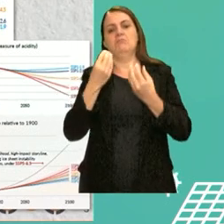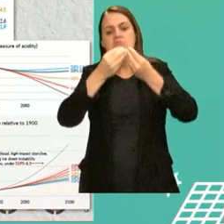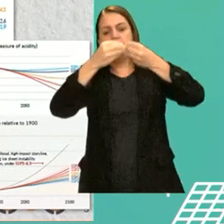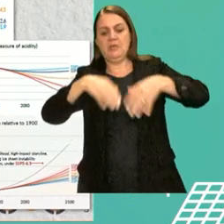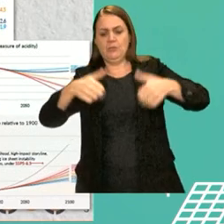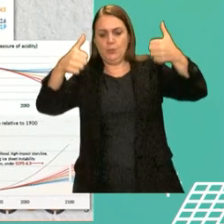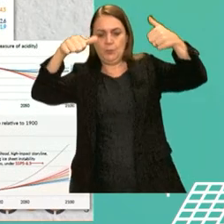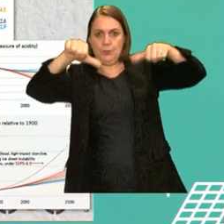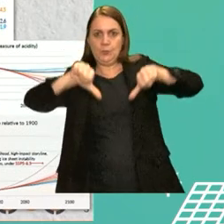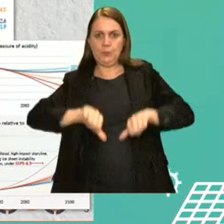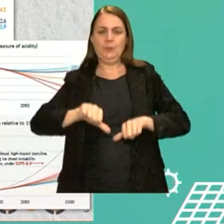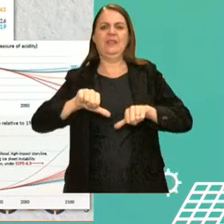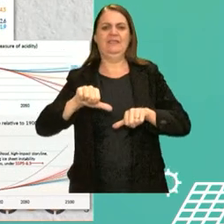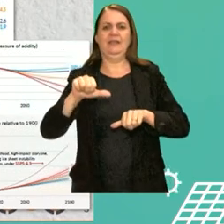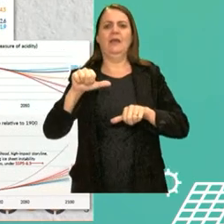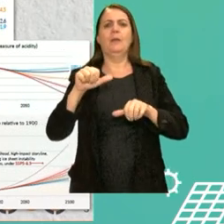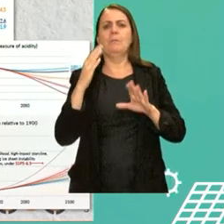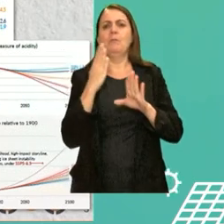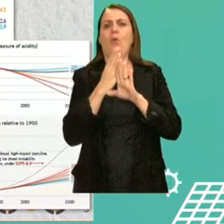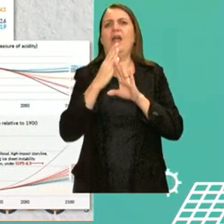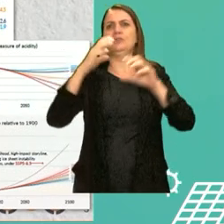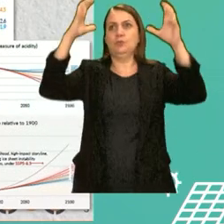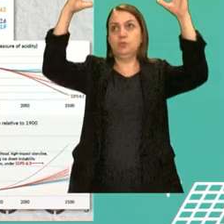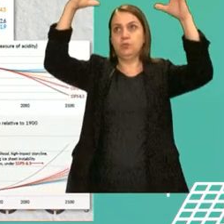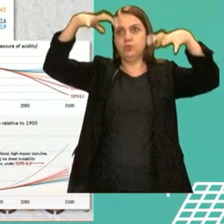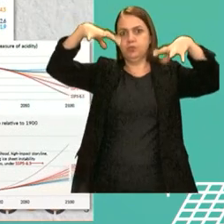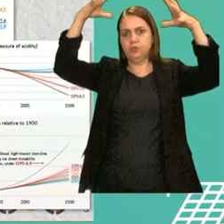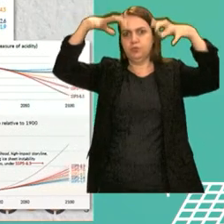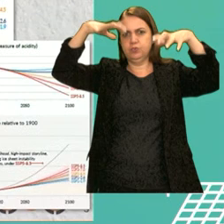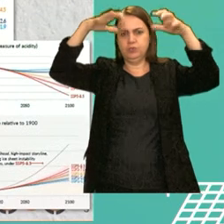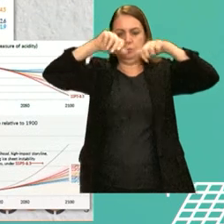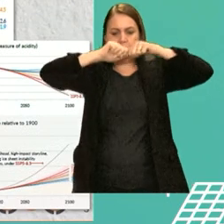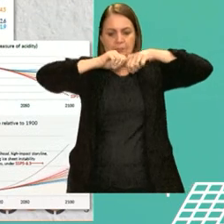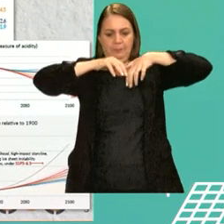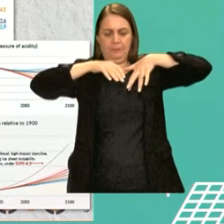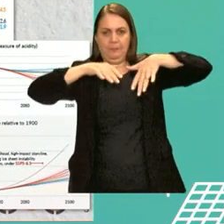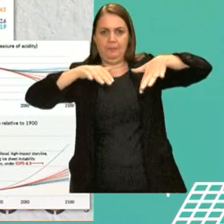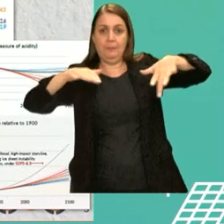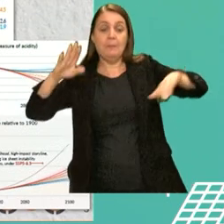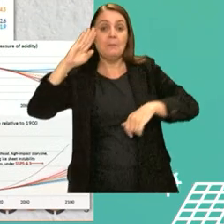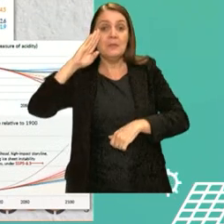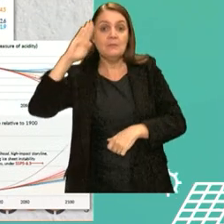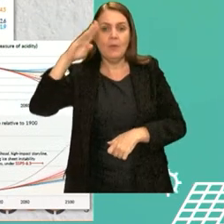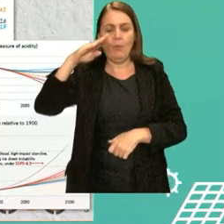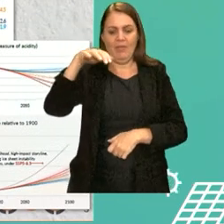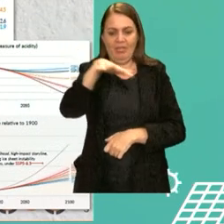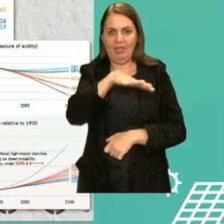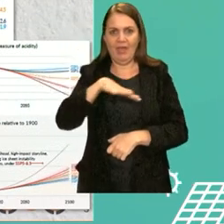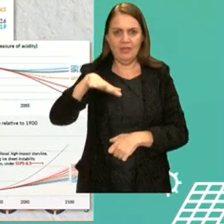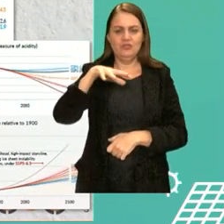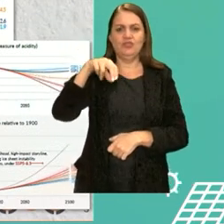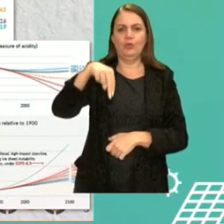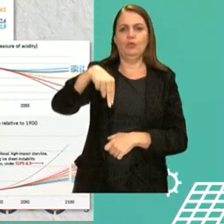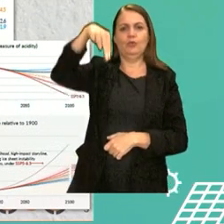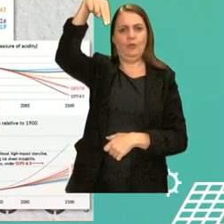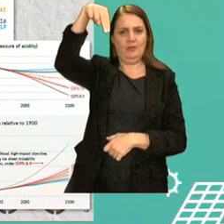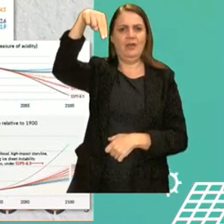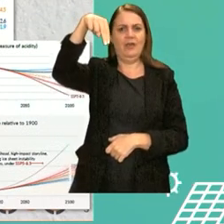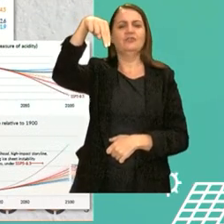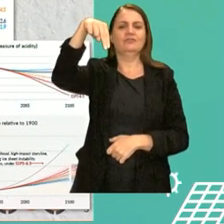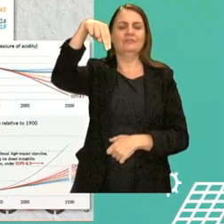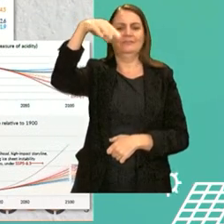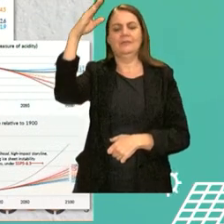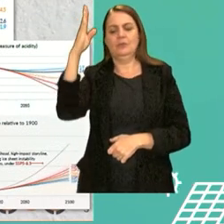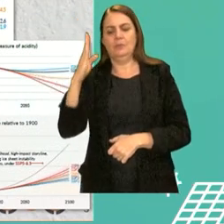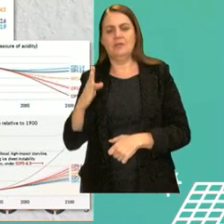hydrical crisis this year, and then intense rainfall causing damage and harm to people.